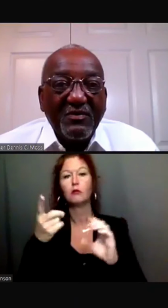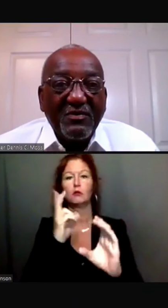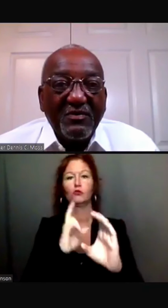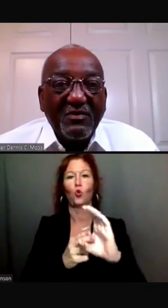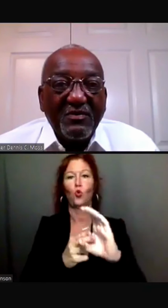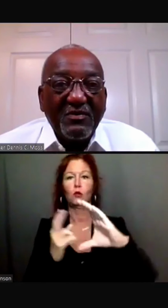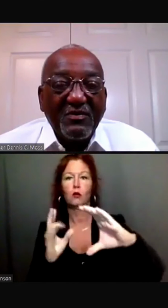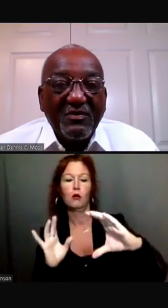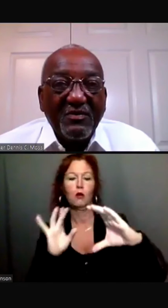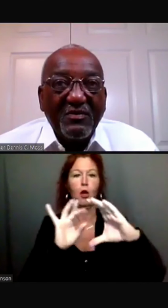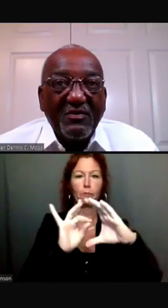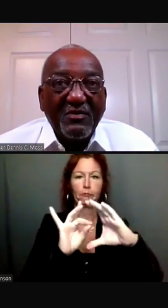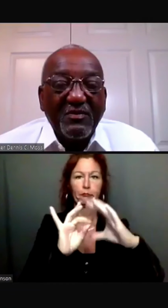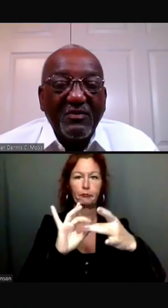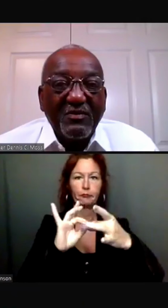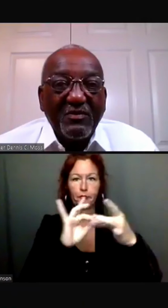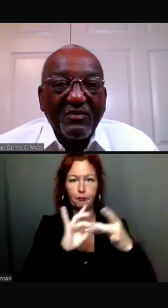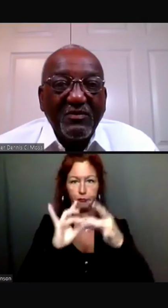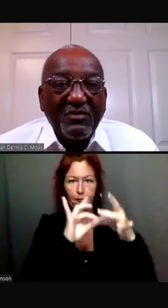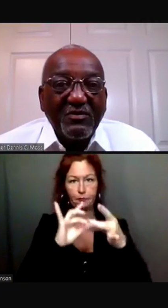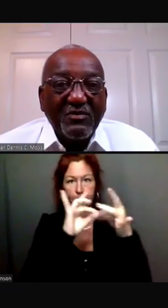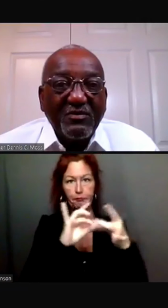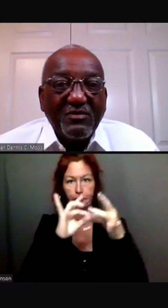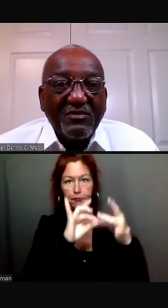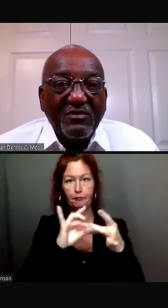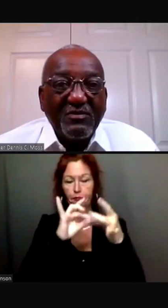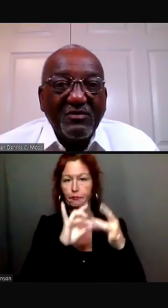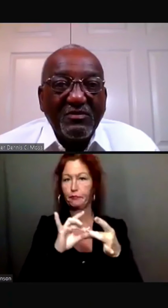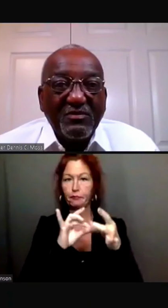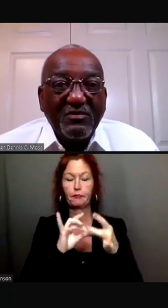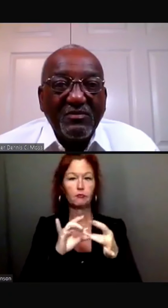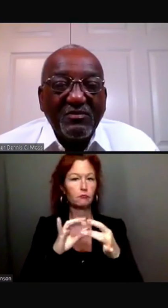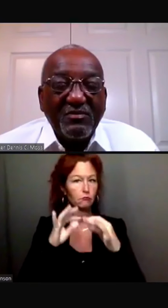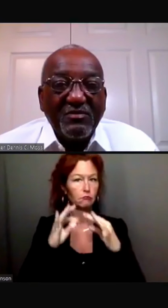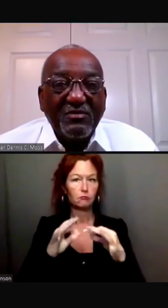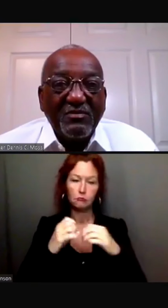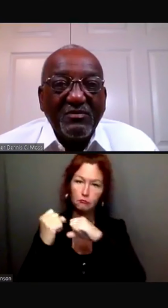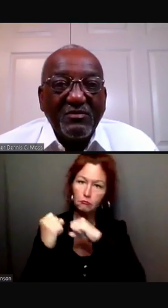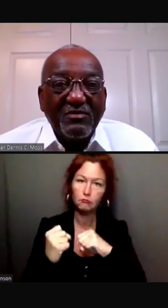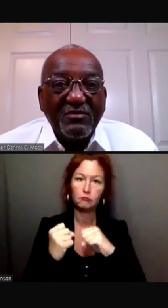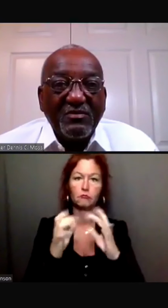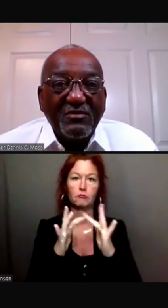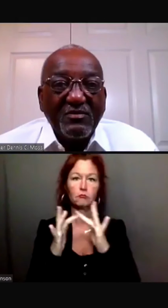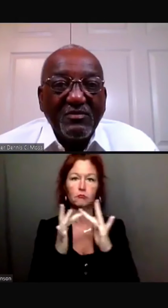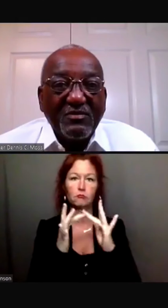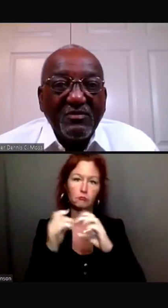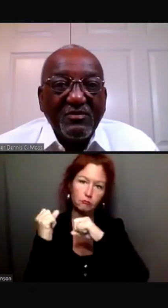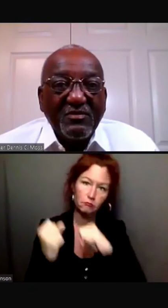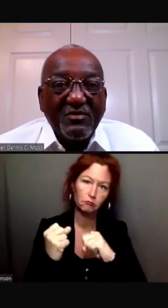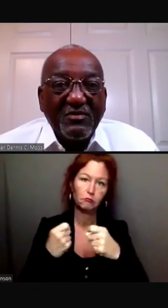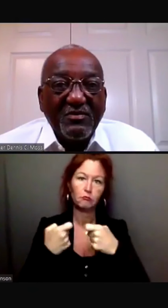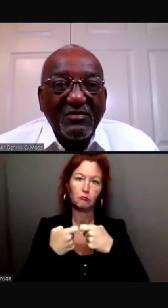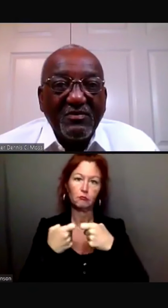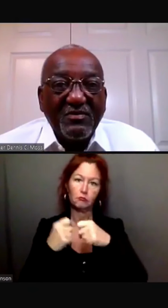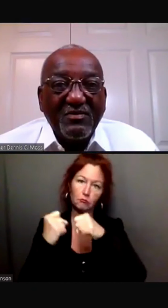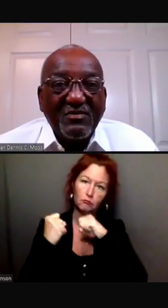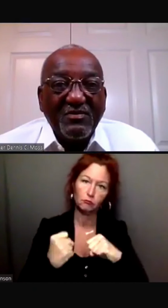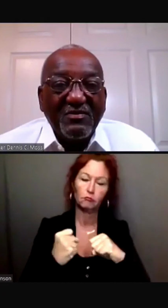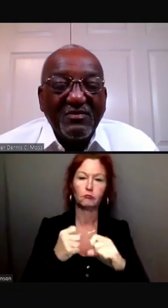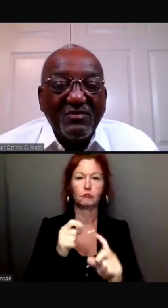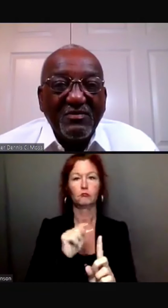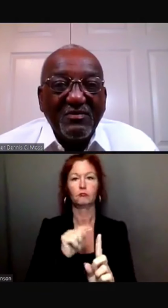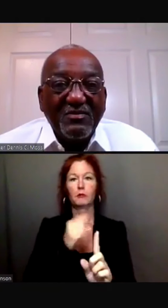system so that we don't lose the connection. And they call that system the ring, and